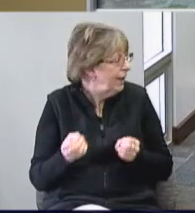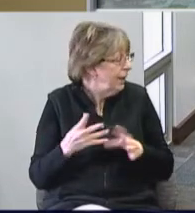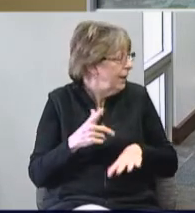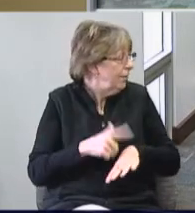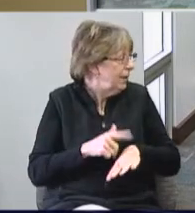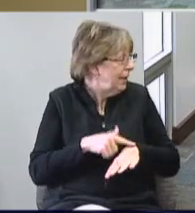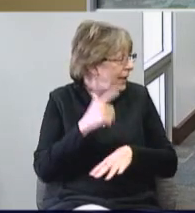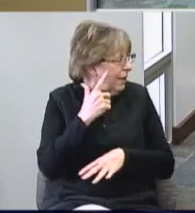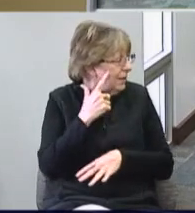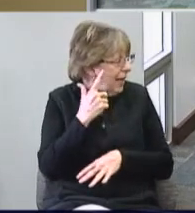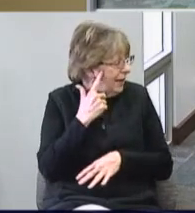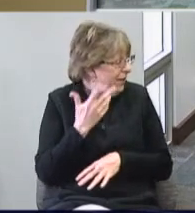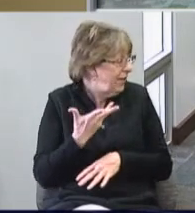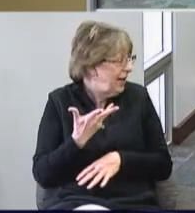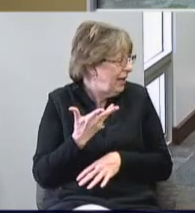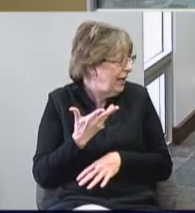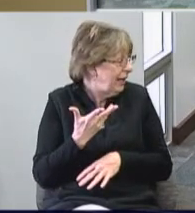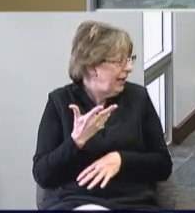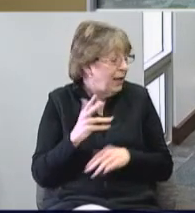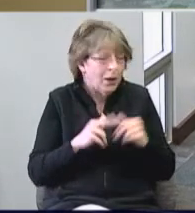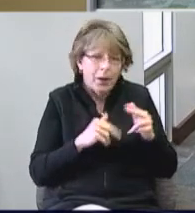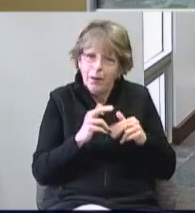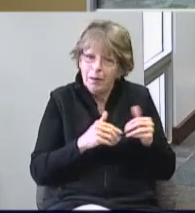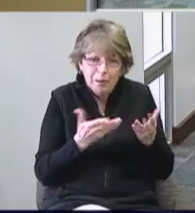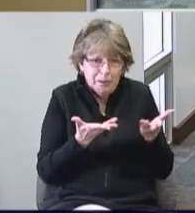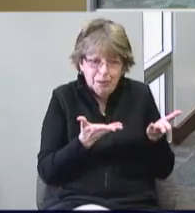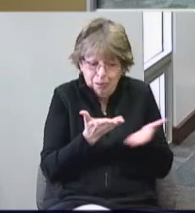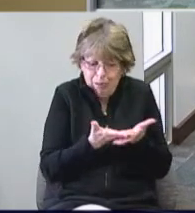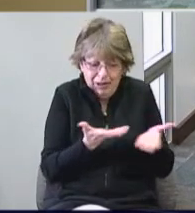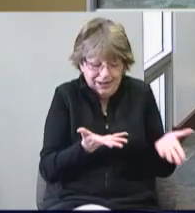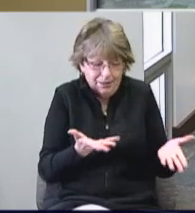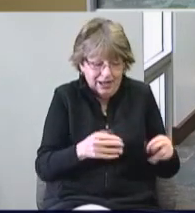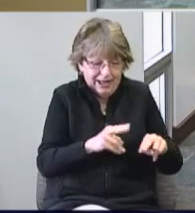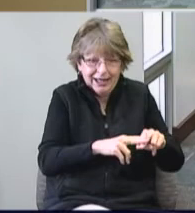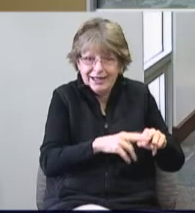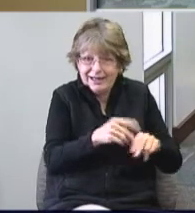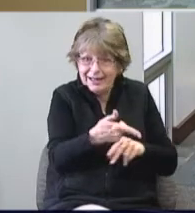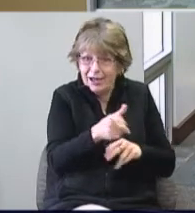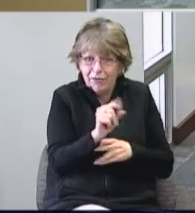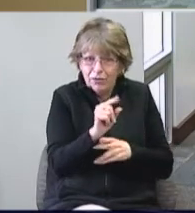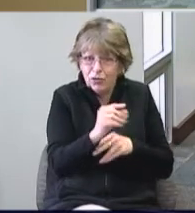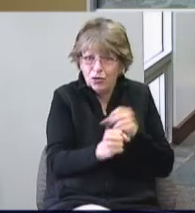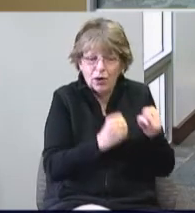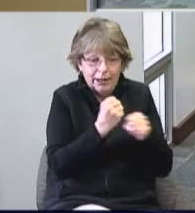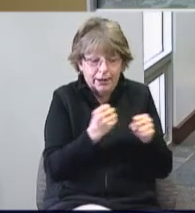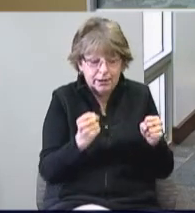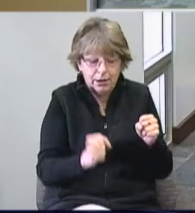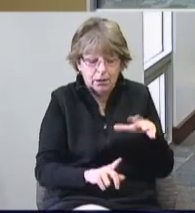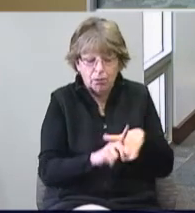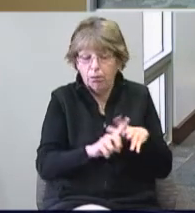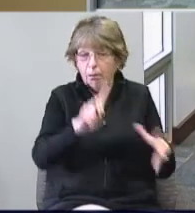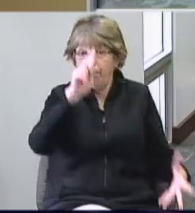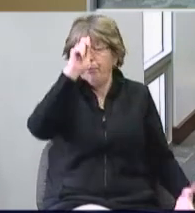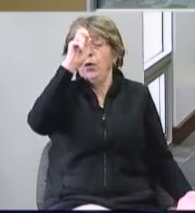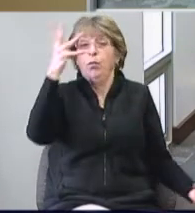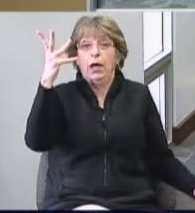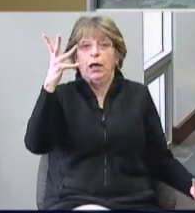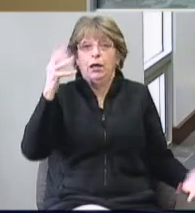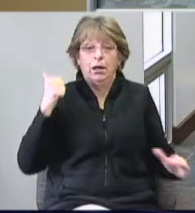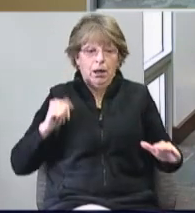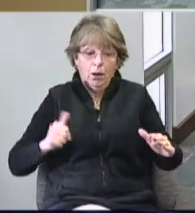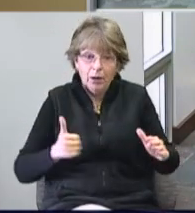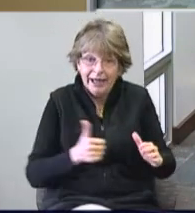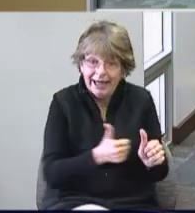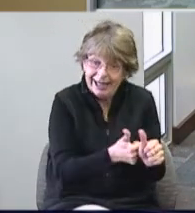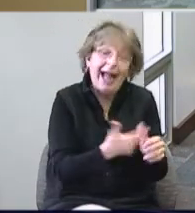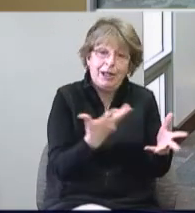the public arena, we build a facility and then it sits there for 20 years and then all of a sudden we've got to catch up. And this